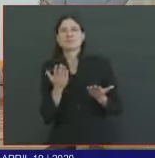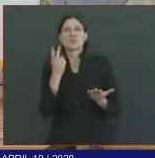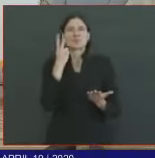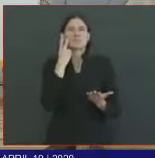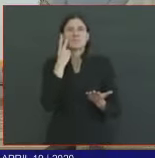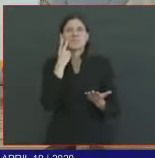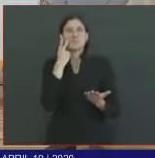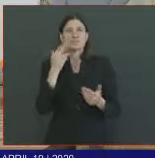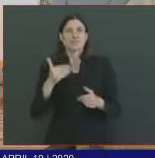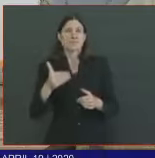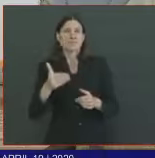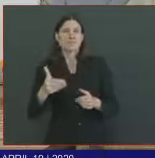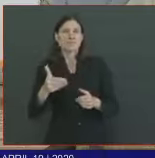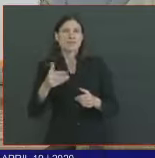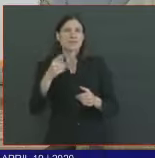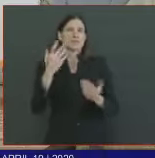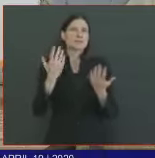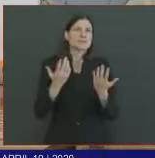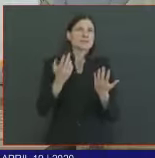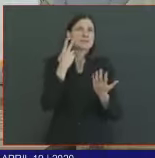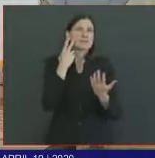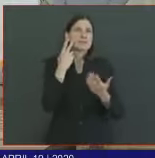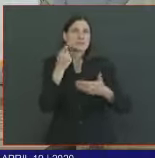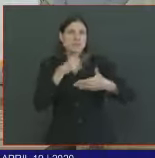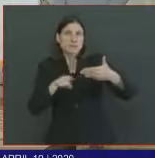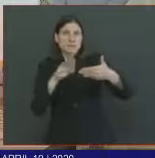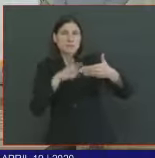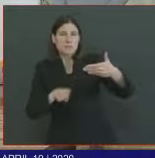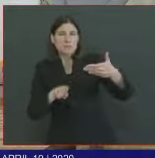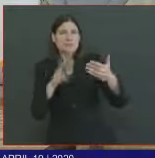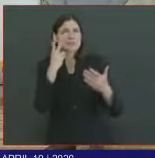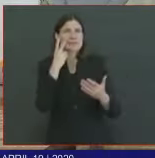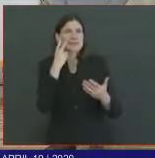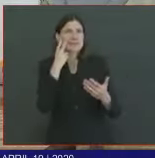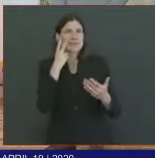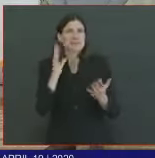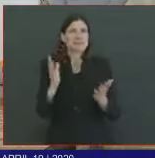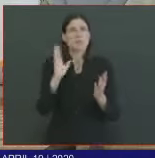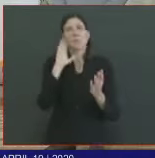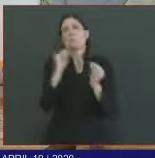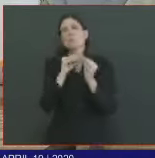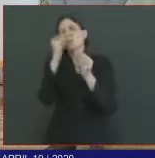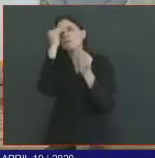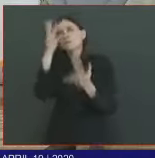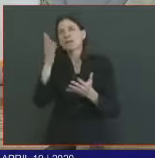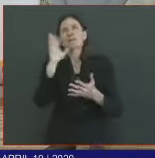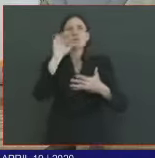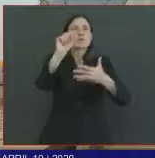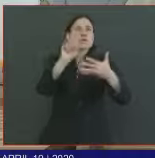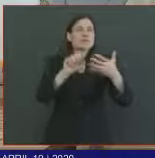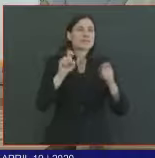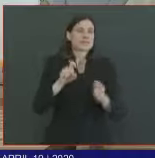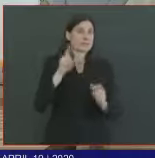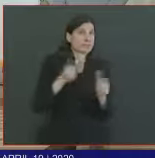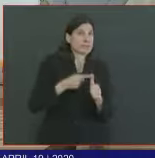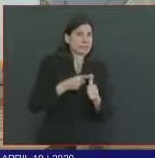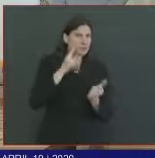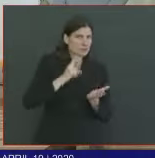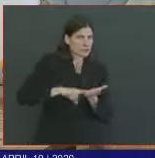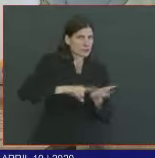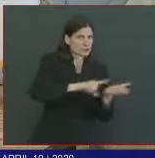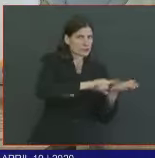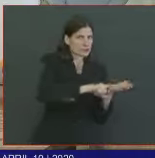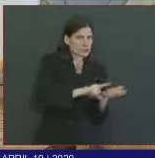quarantine. So I don't have a good answer. As I say, I'm coordinating with other governors. We'll have a regional response. But you're right to ask the